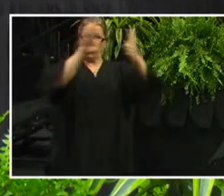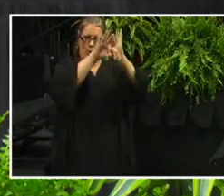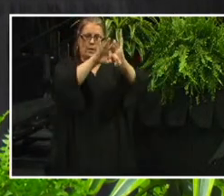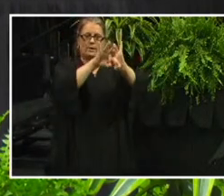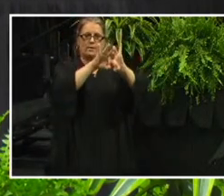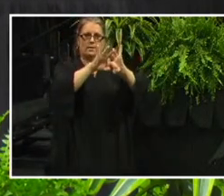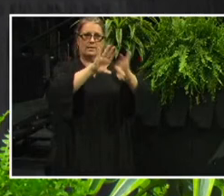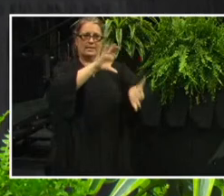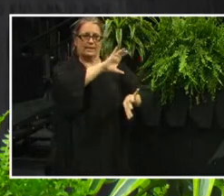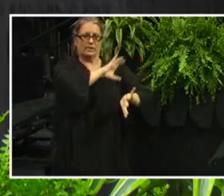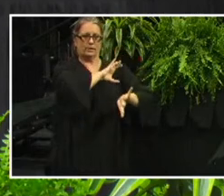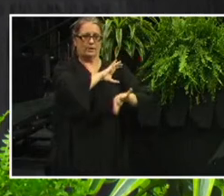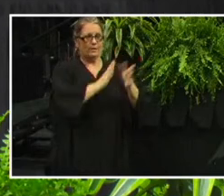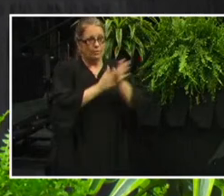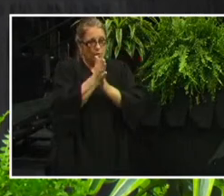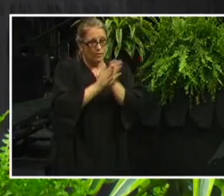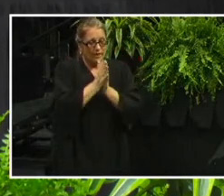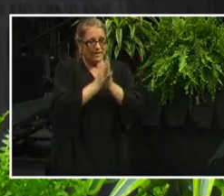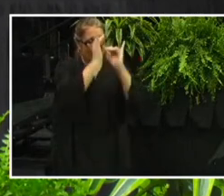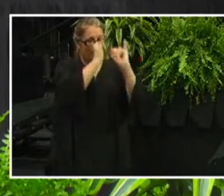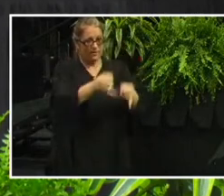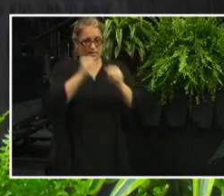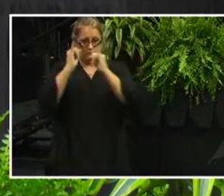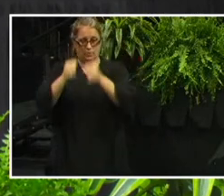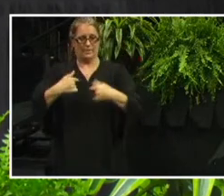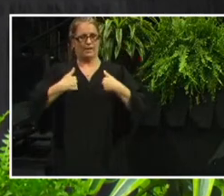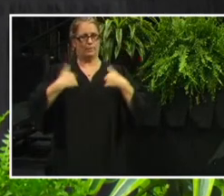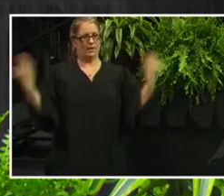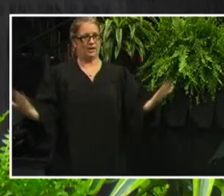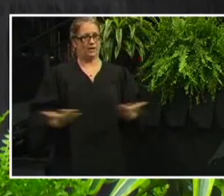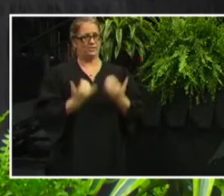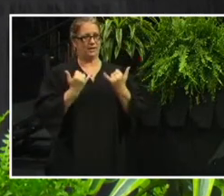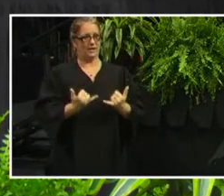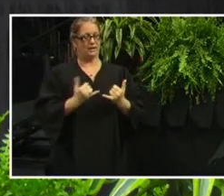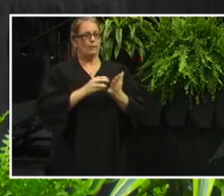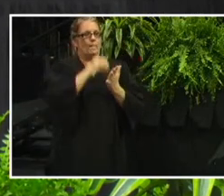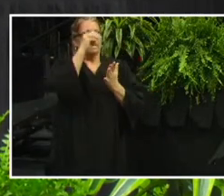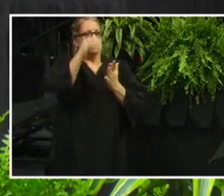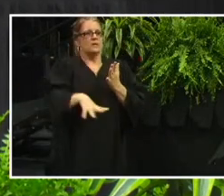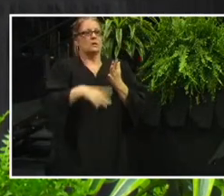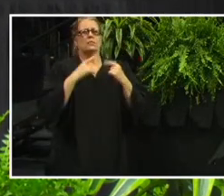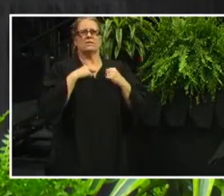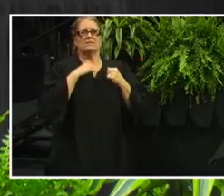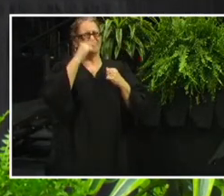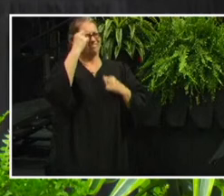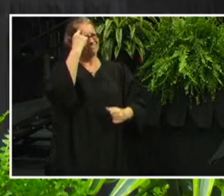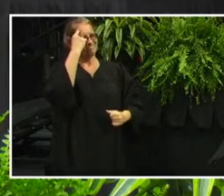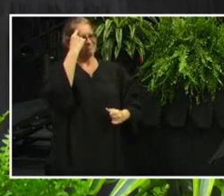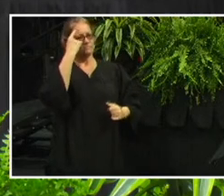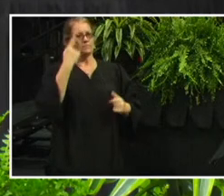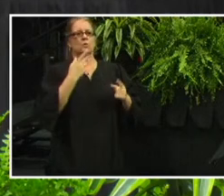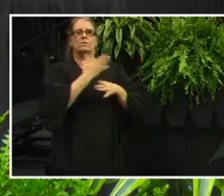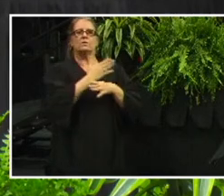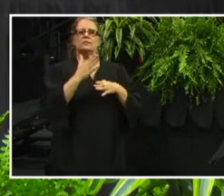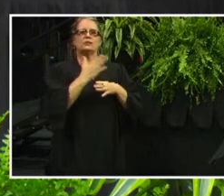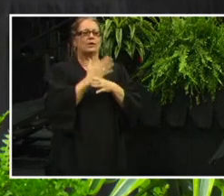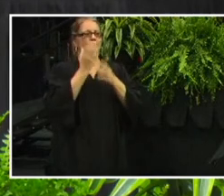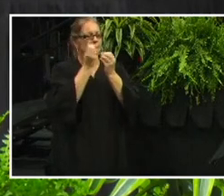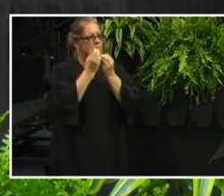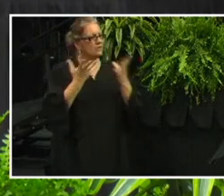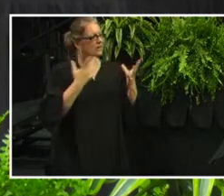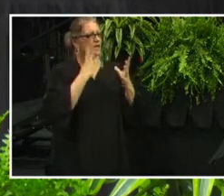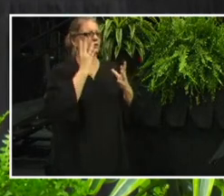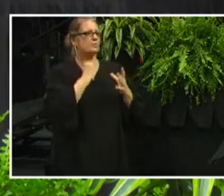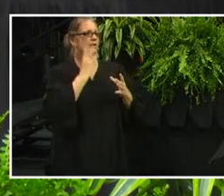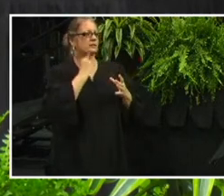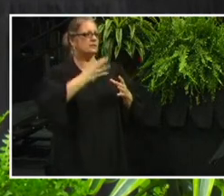my character to be the motivated individual that I am today. As students, we don't realize that we share so many seemingly mundane